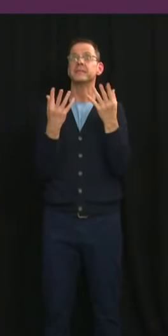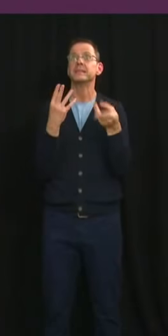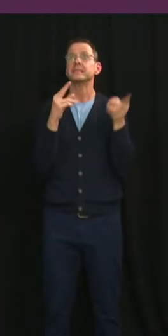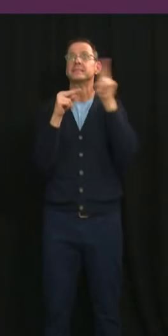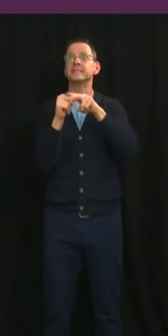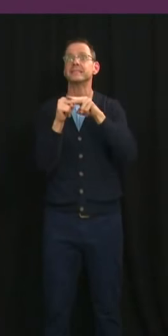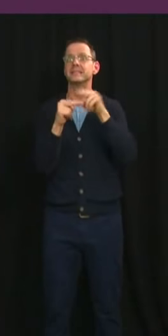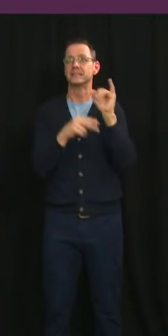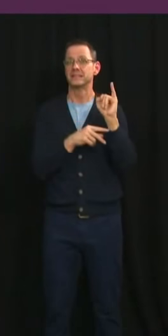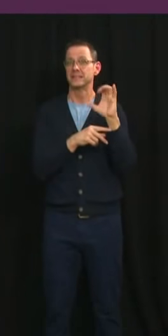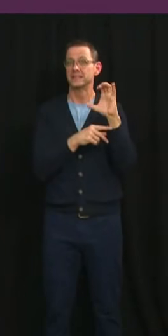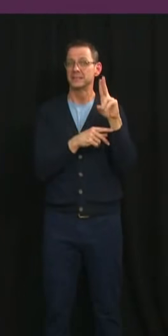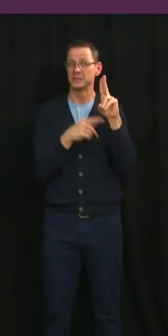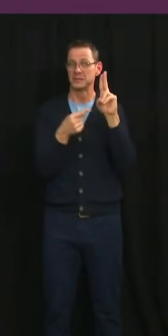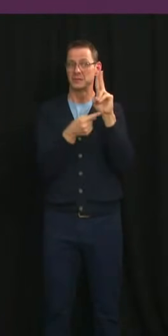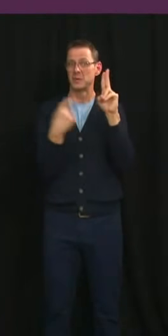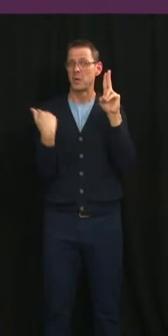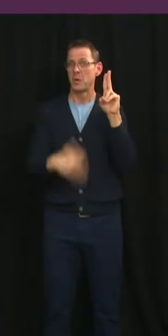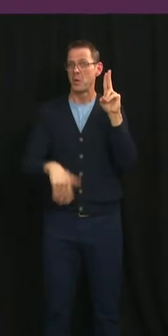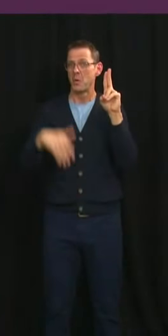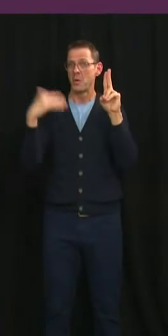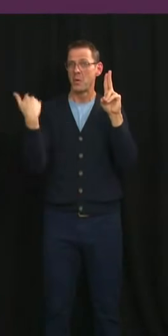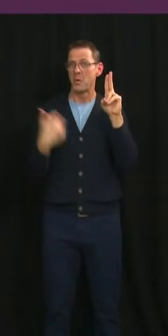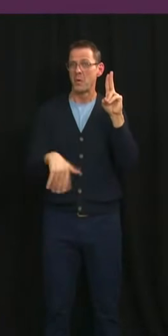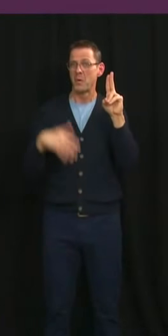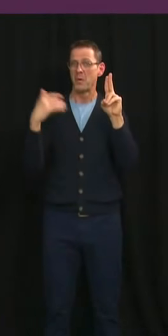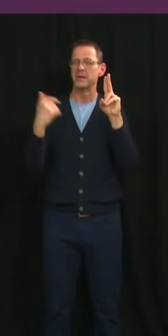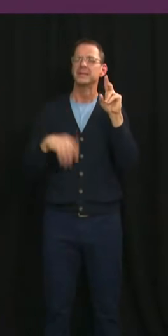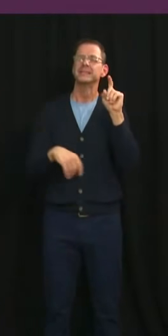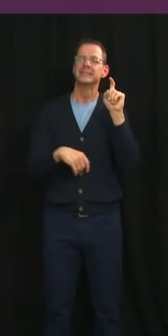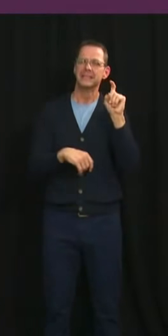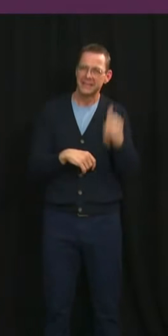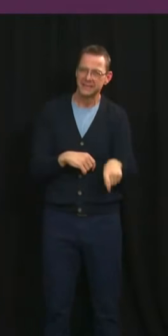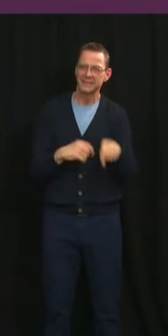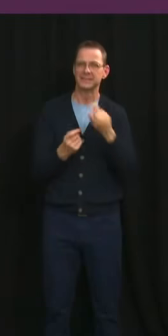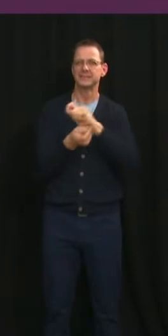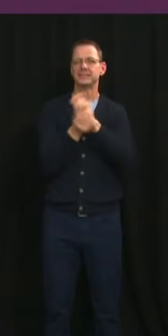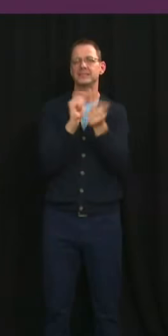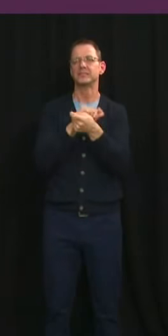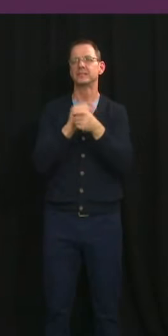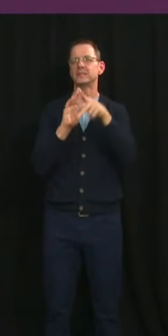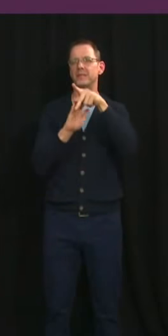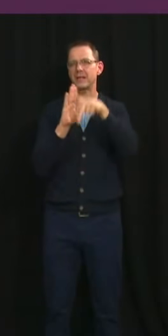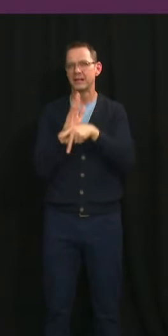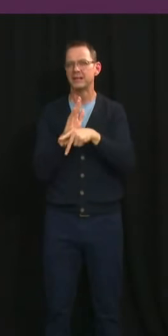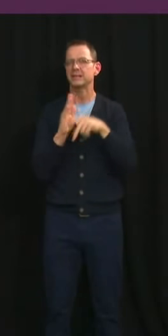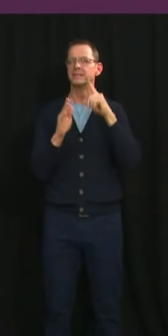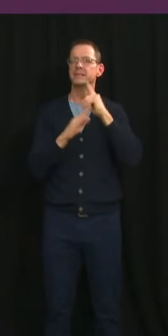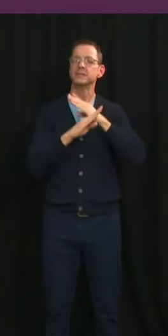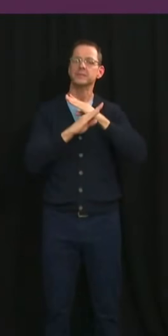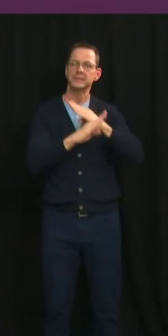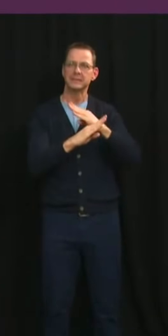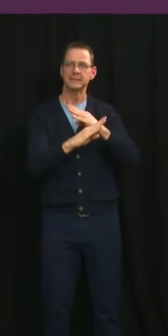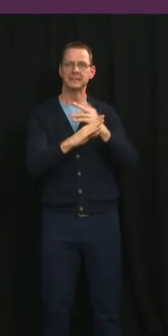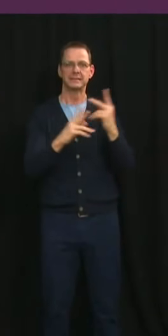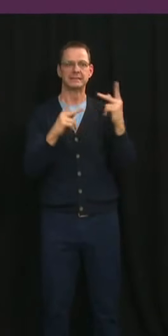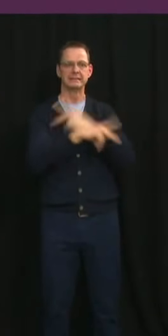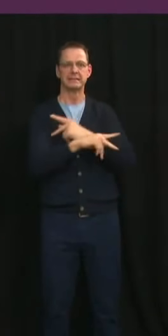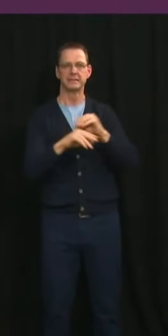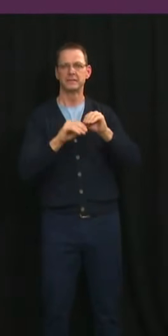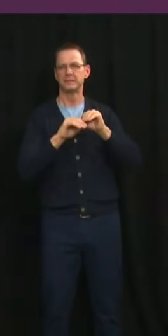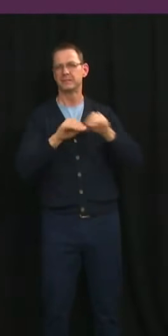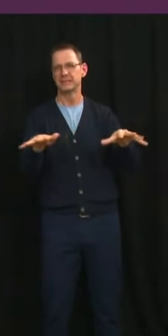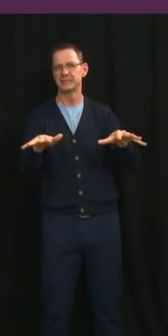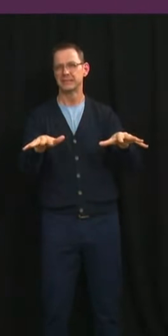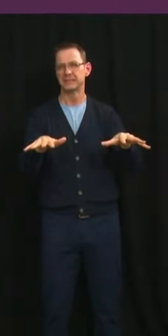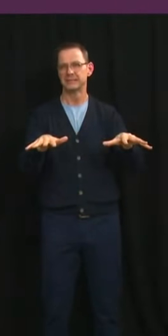coming weeks. As I mentioned last week, variants of concern present a new challenge, one that we cannot ignore.